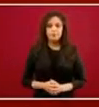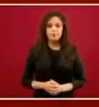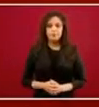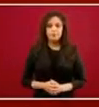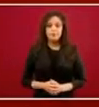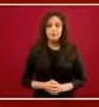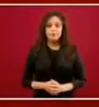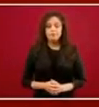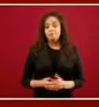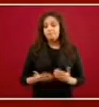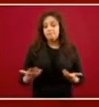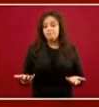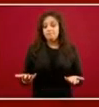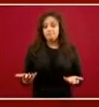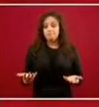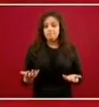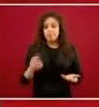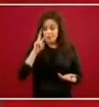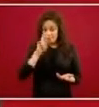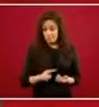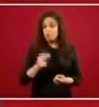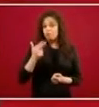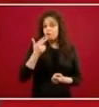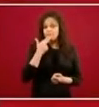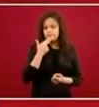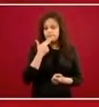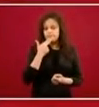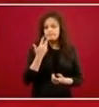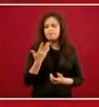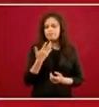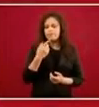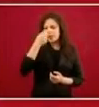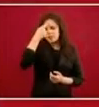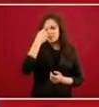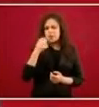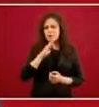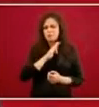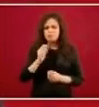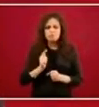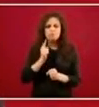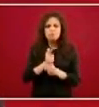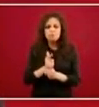because they test positive for COVID or at the same time. So